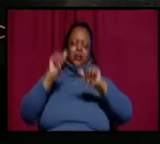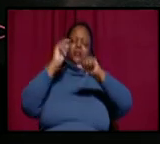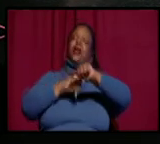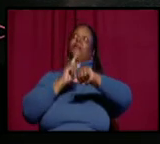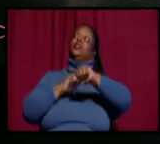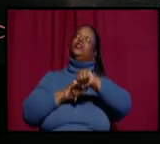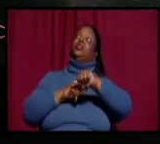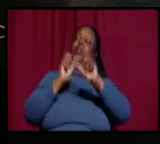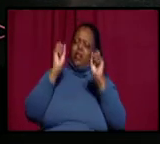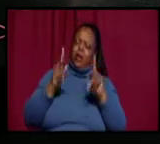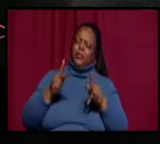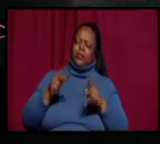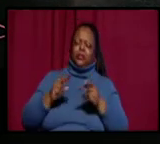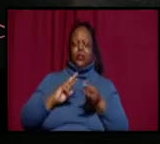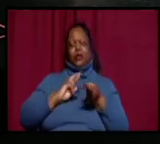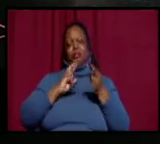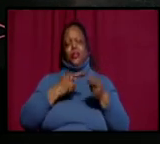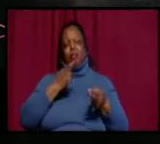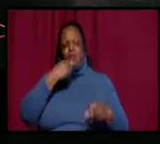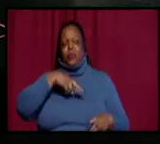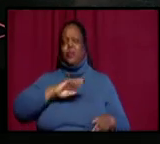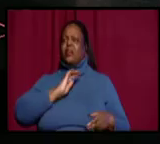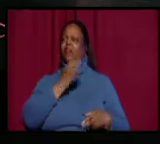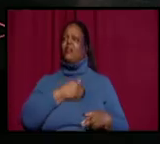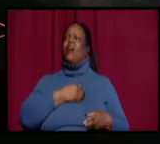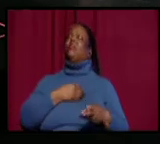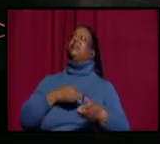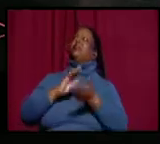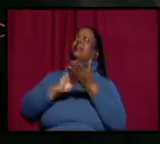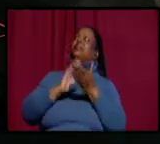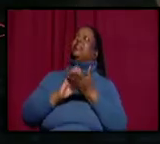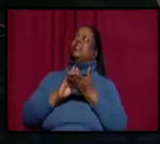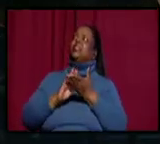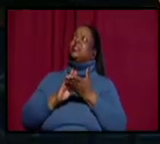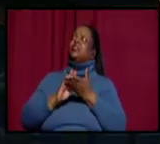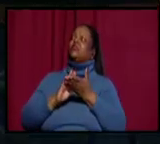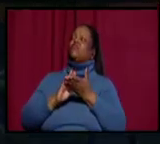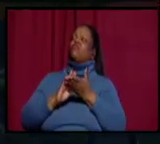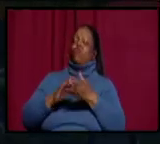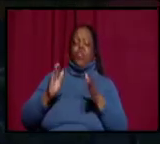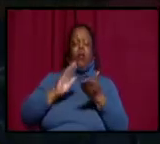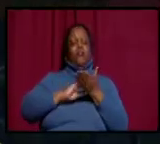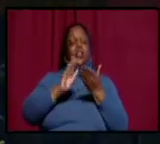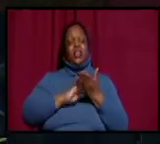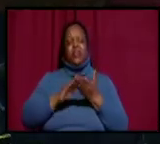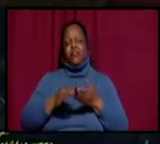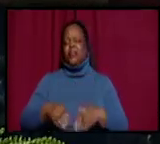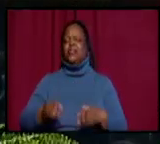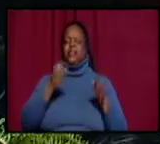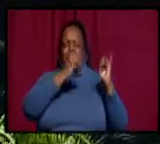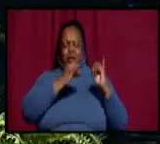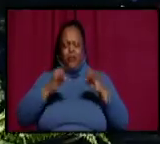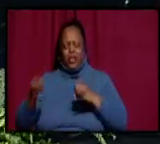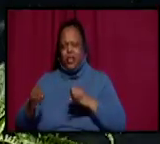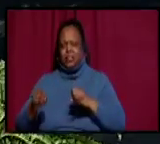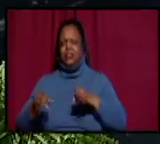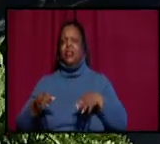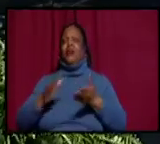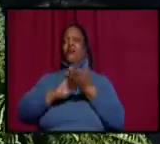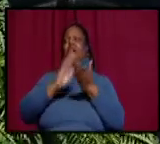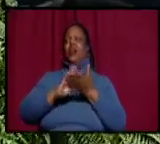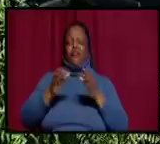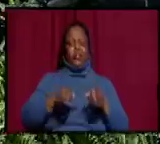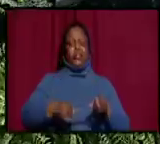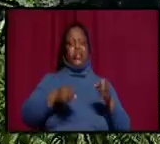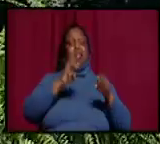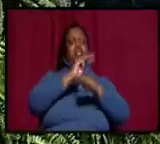opportunity to repent of our sins. God, we ask you to forgive us individually. Forgive us as families. Forgive us as ministries